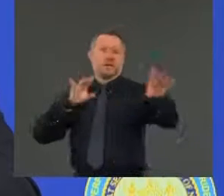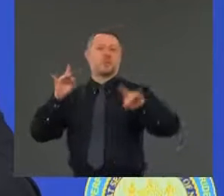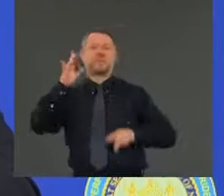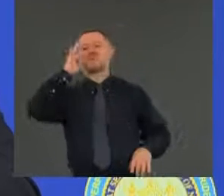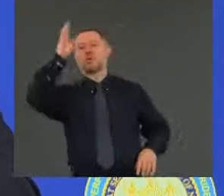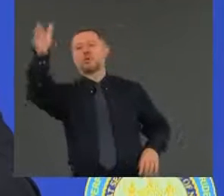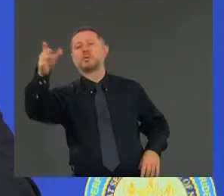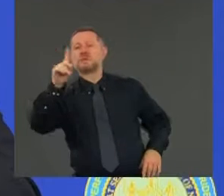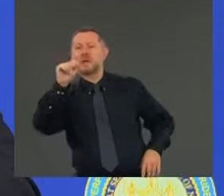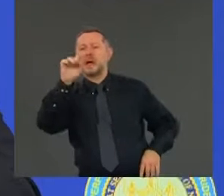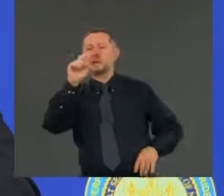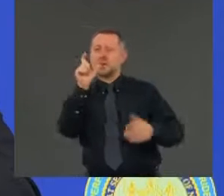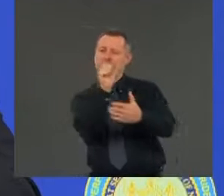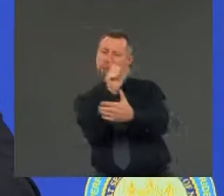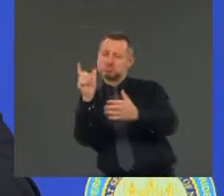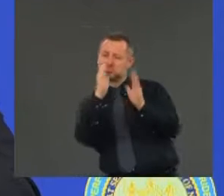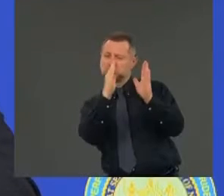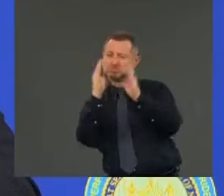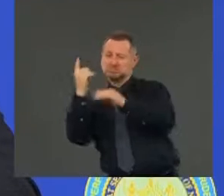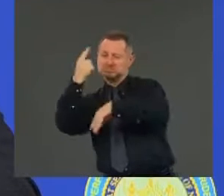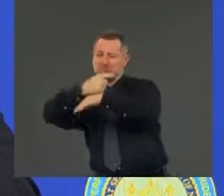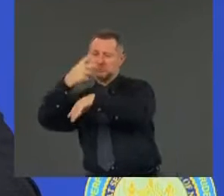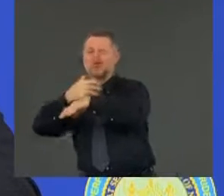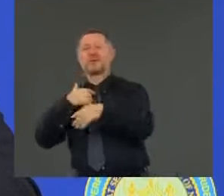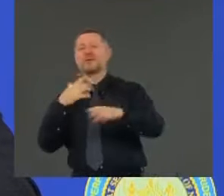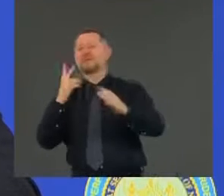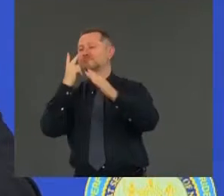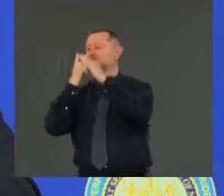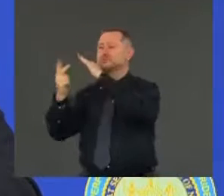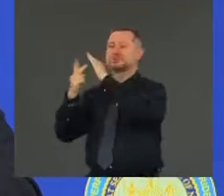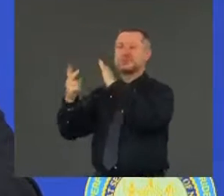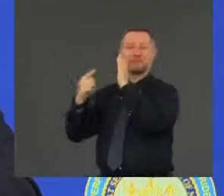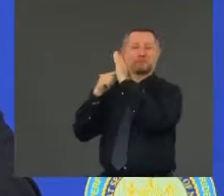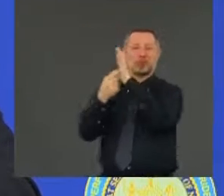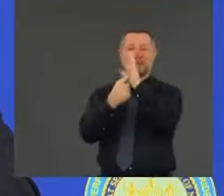have had projection models from day one on this.